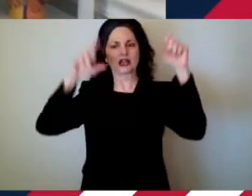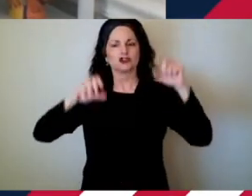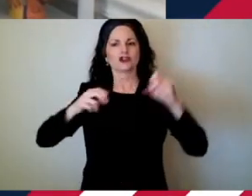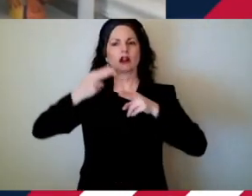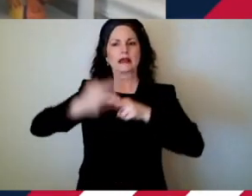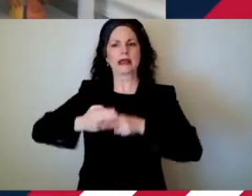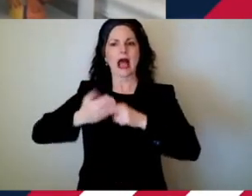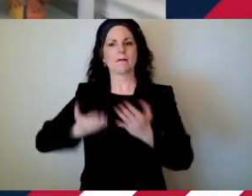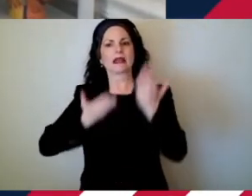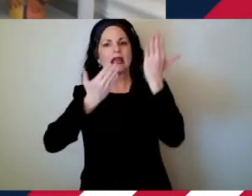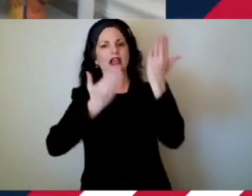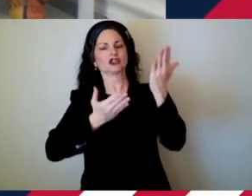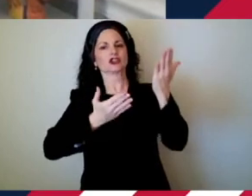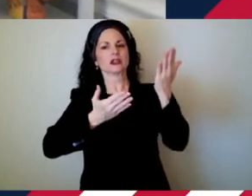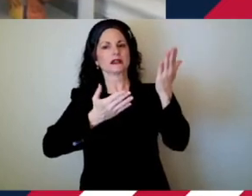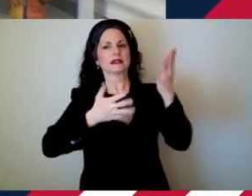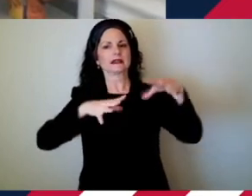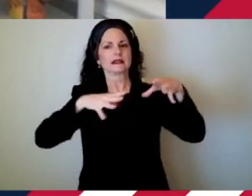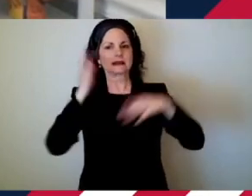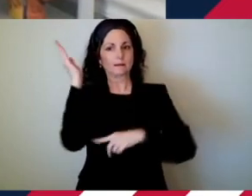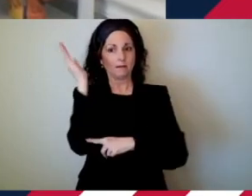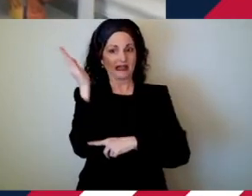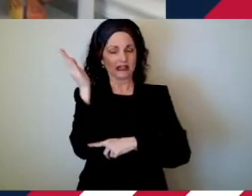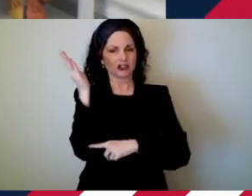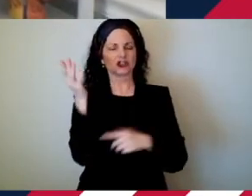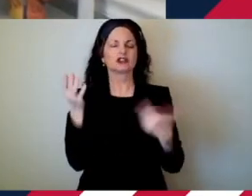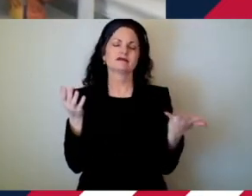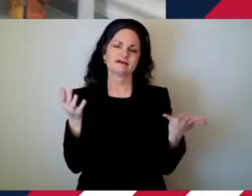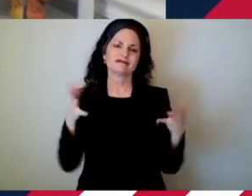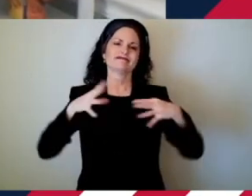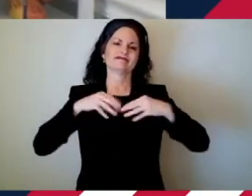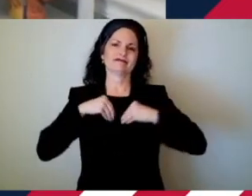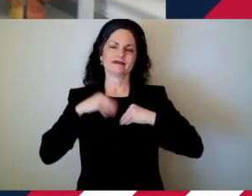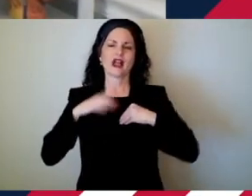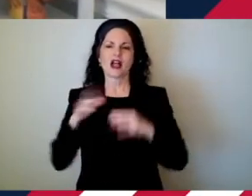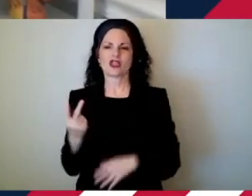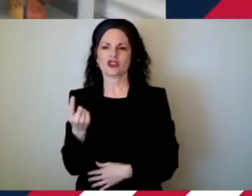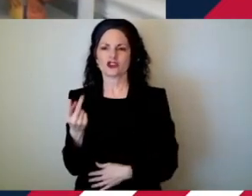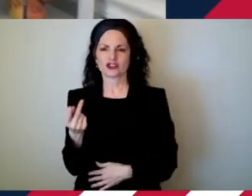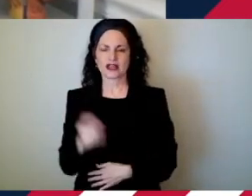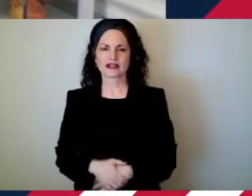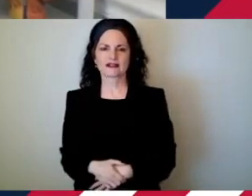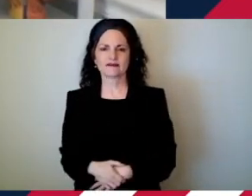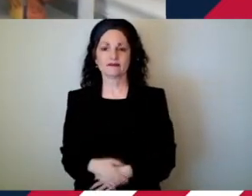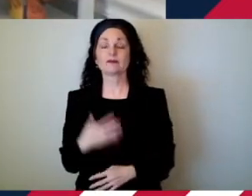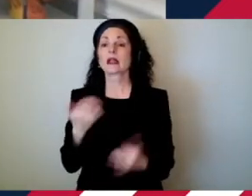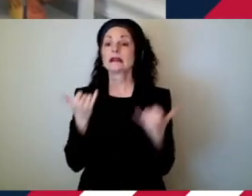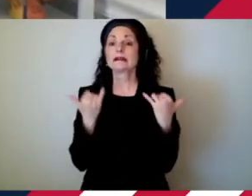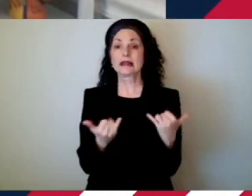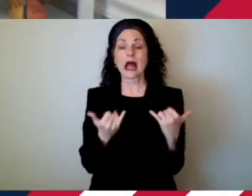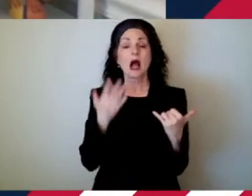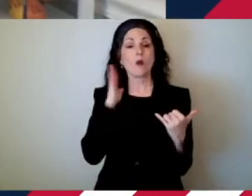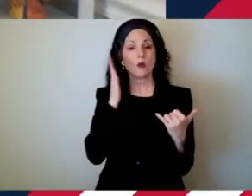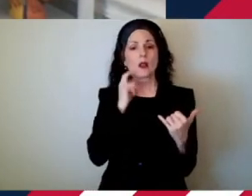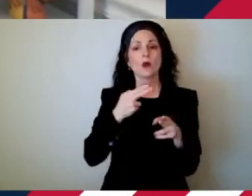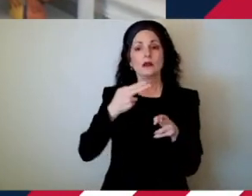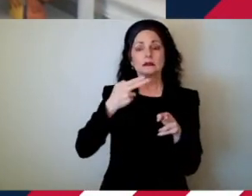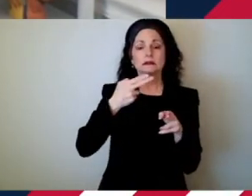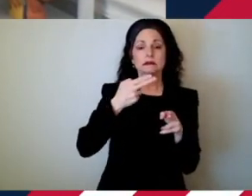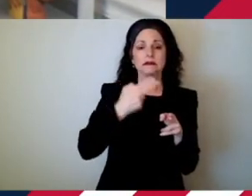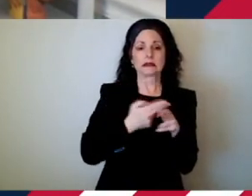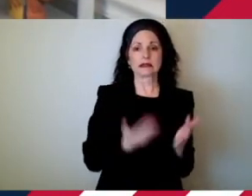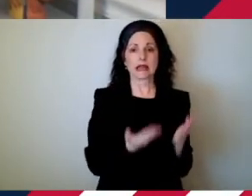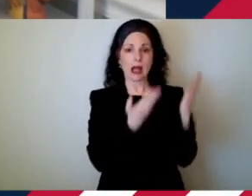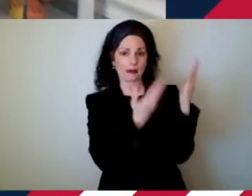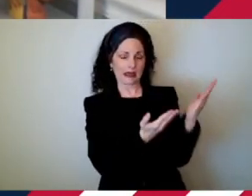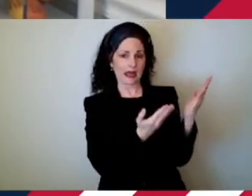We will now vote to ratify the slate of convention officers. Please use the Rules Committee portal on